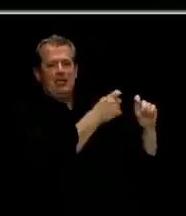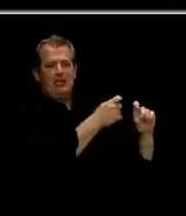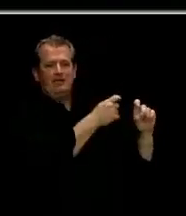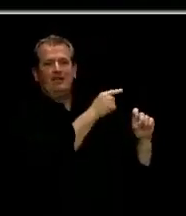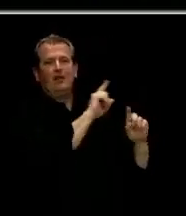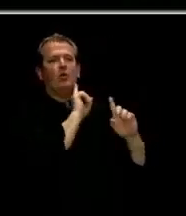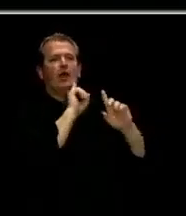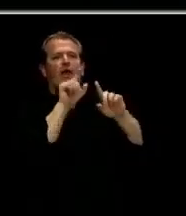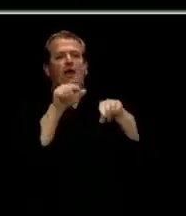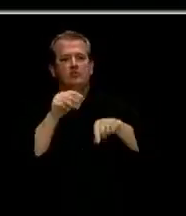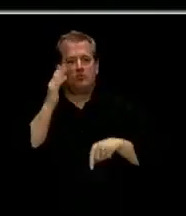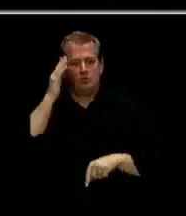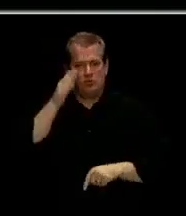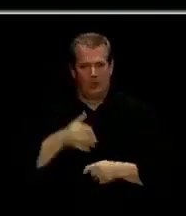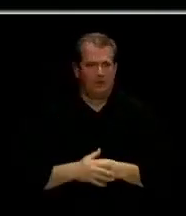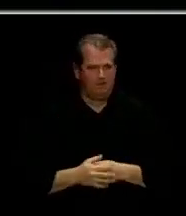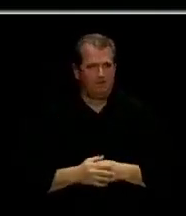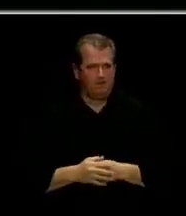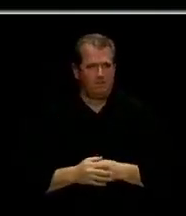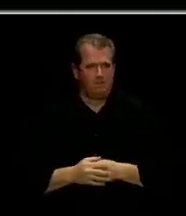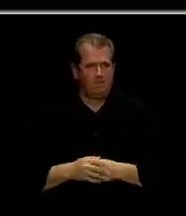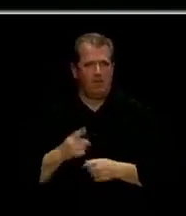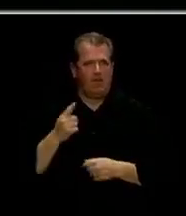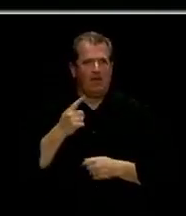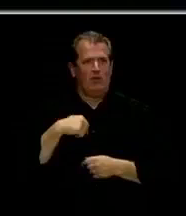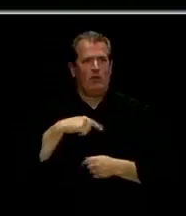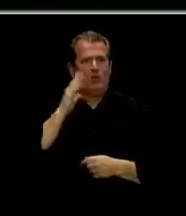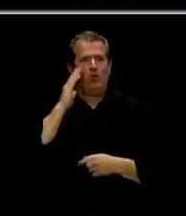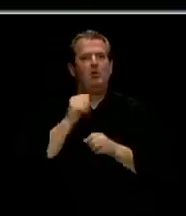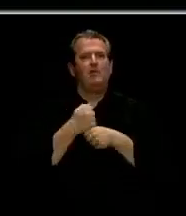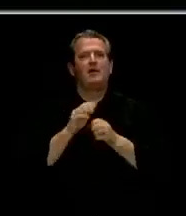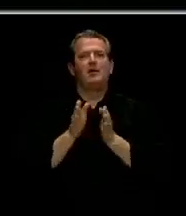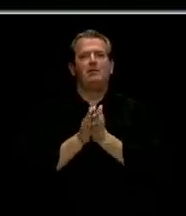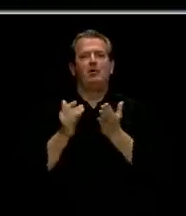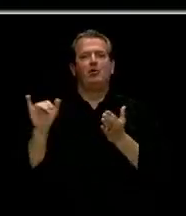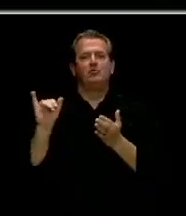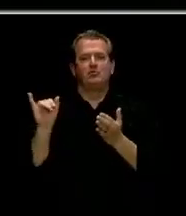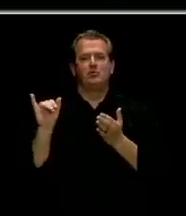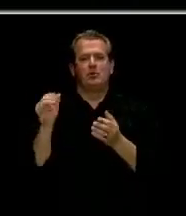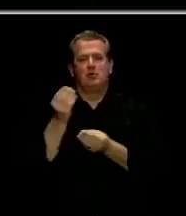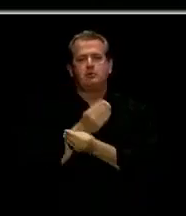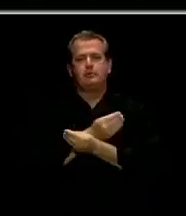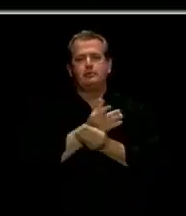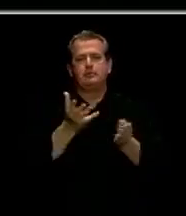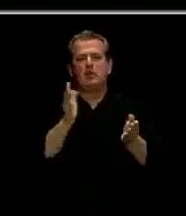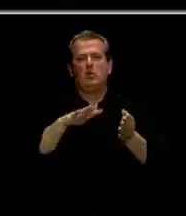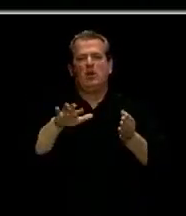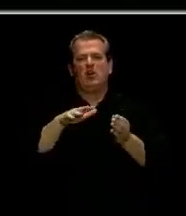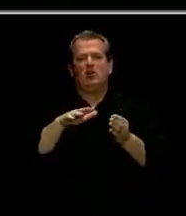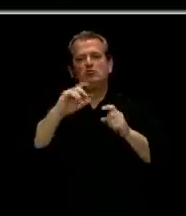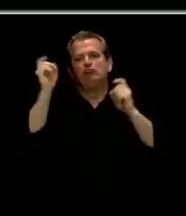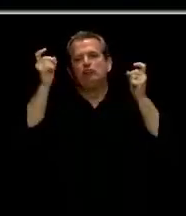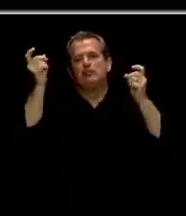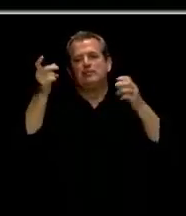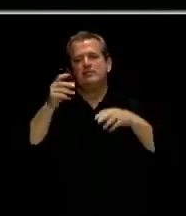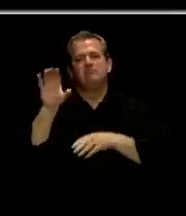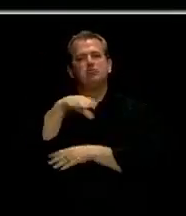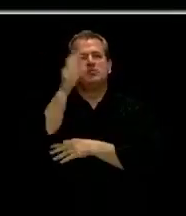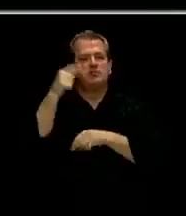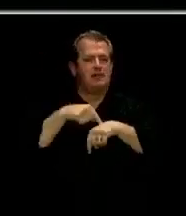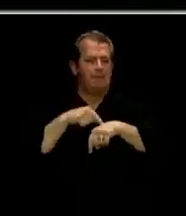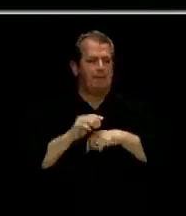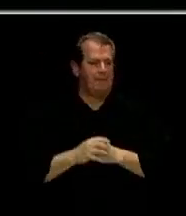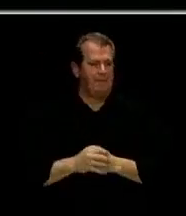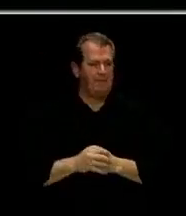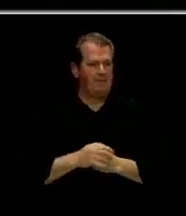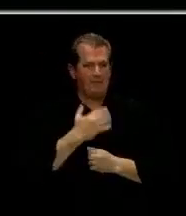you is they're going to answer them, and we publish this book, and this book will come out around the holidays. Okay, it's a bound